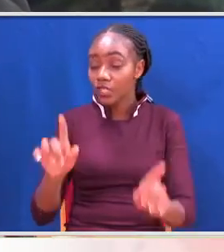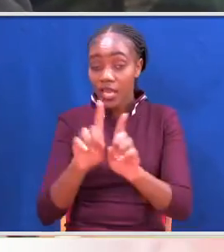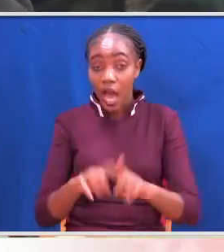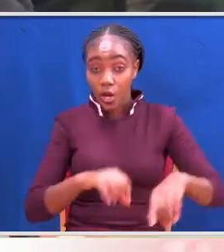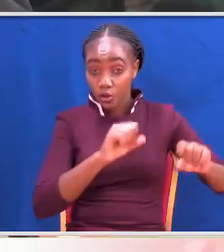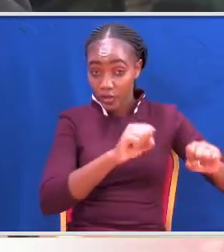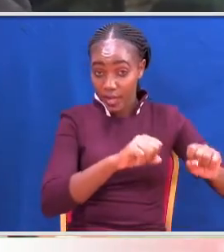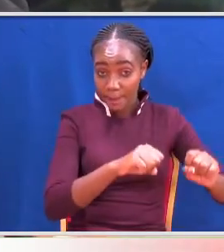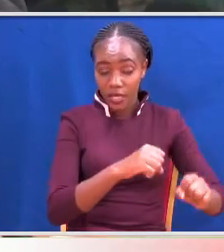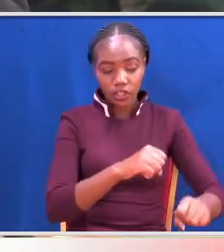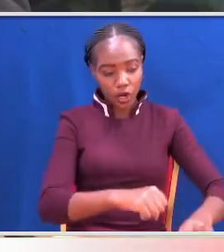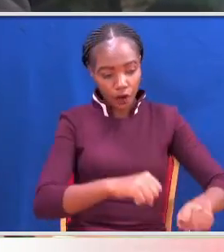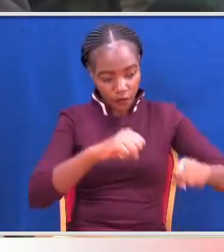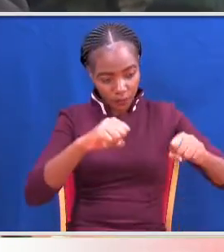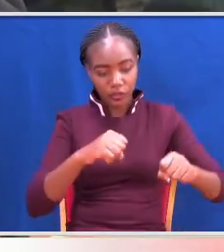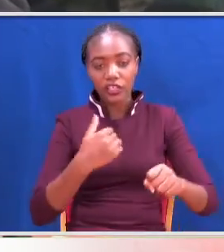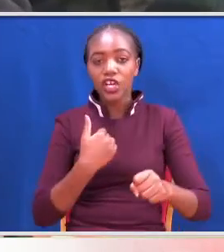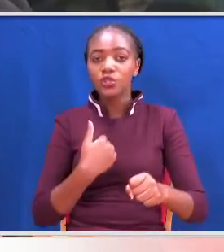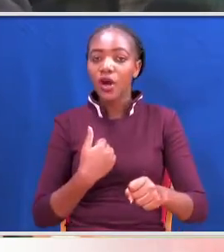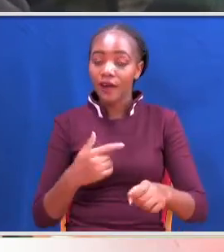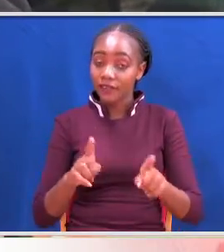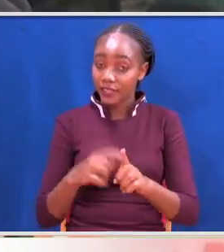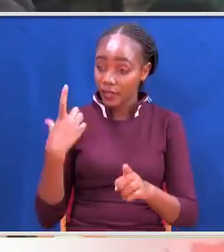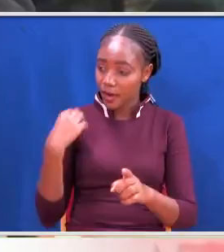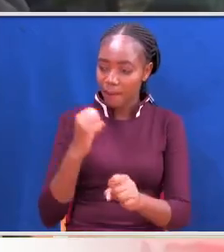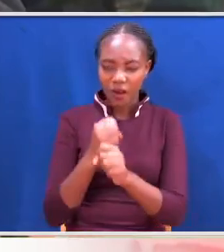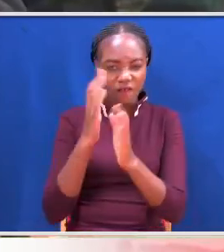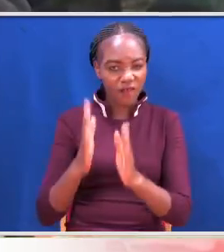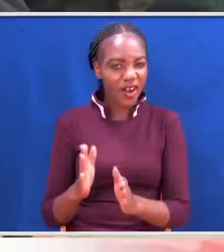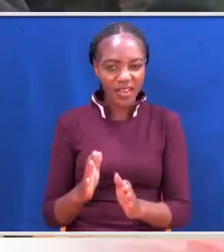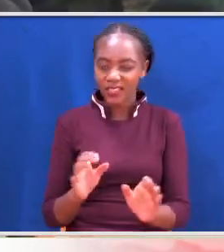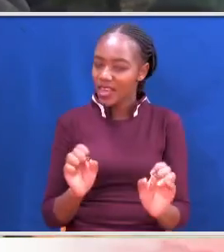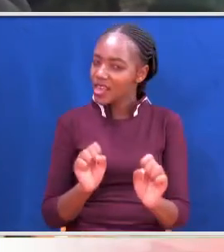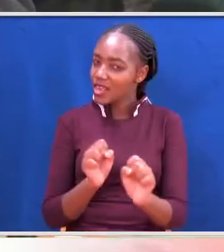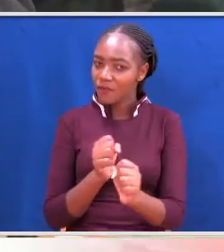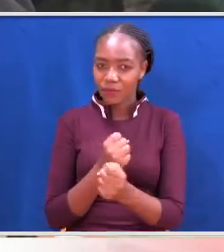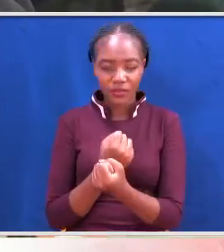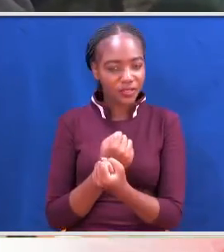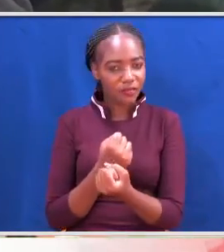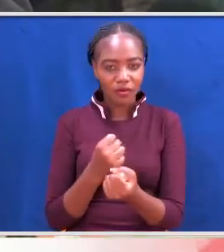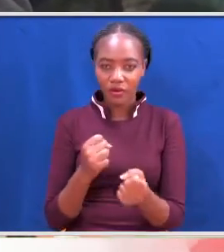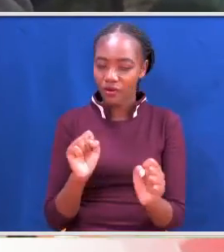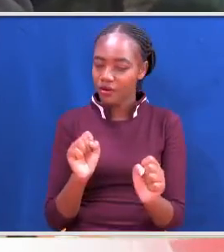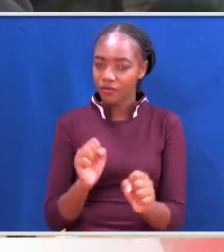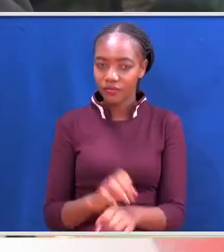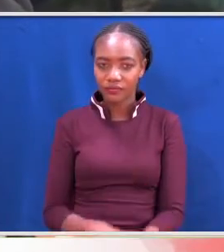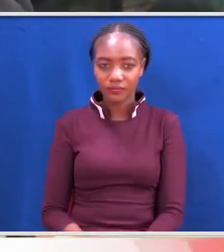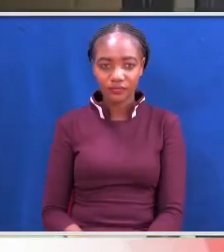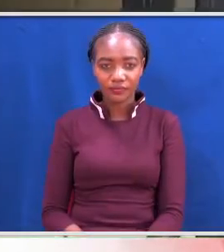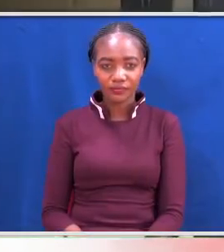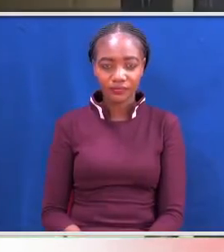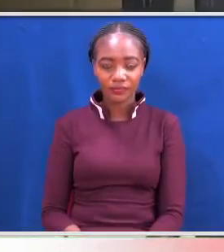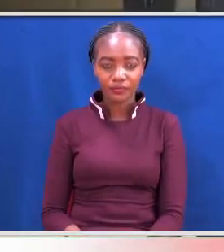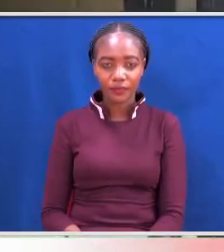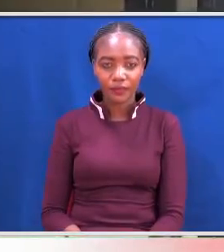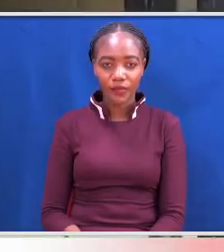to maintain the number of staff, given the production levels that have dwindled, is becoming a challenge.